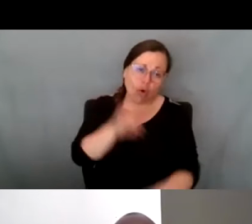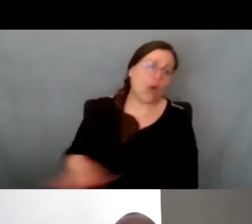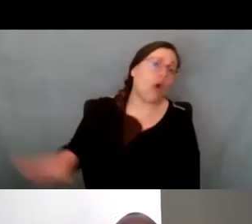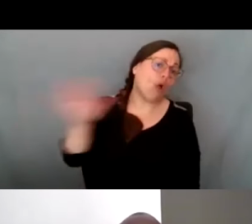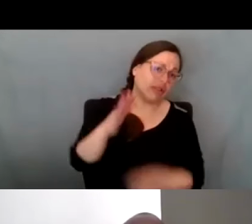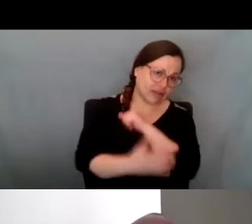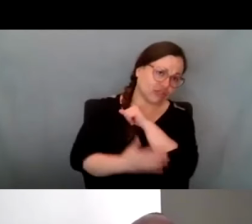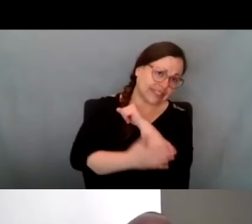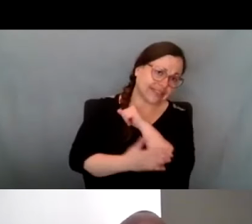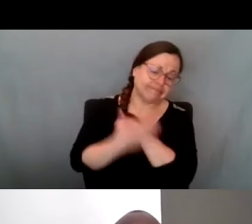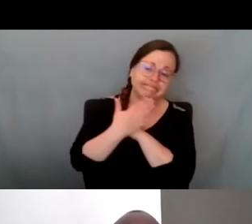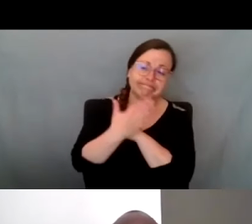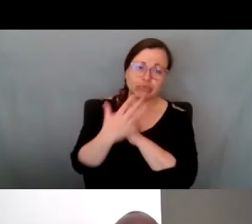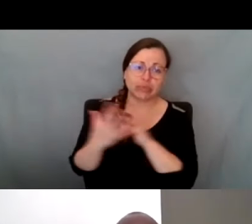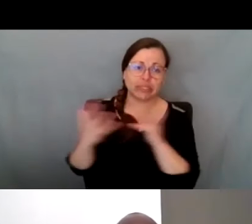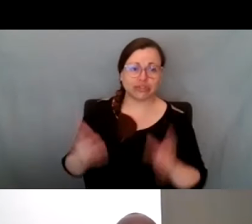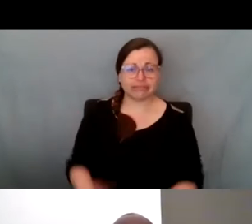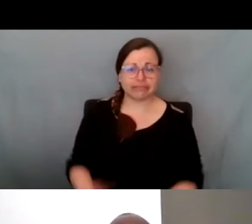much.